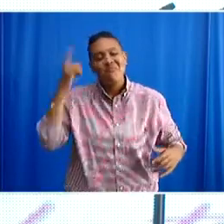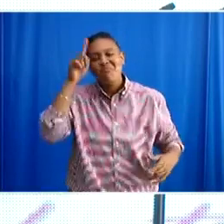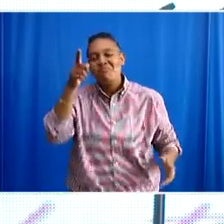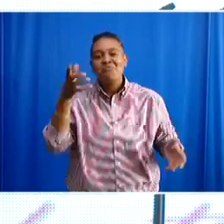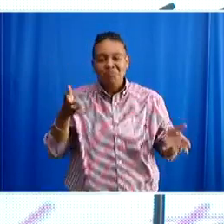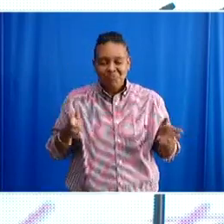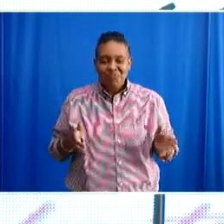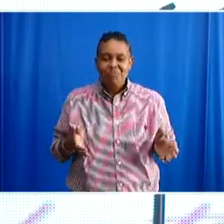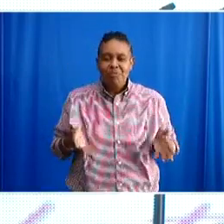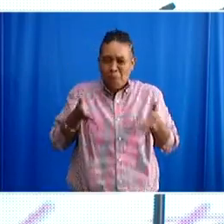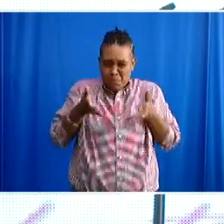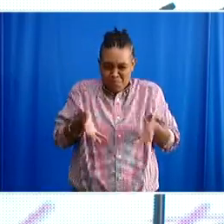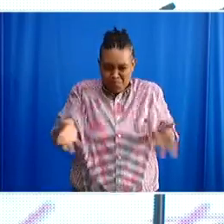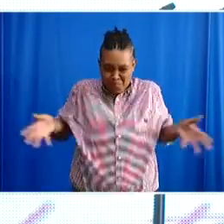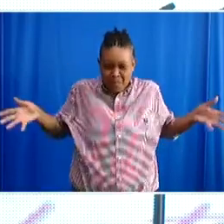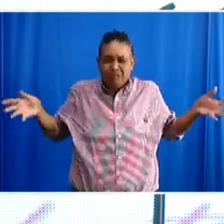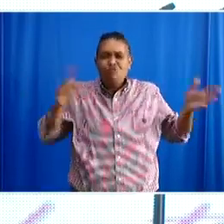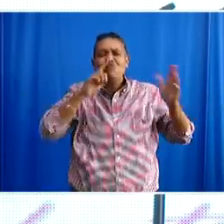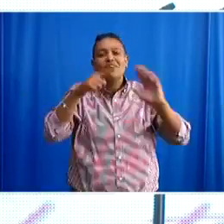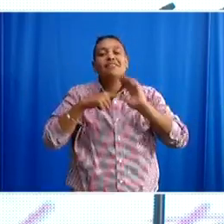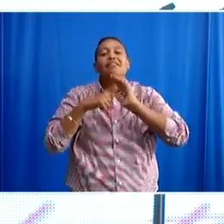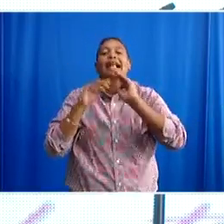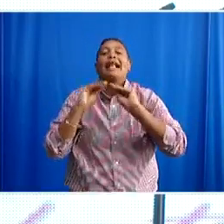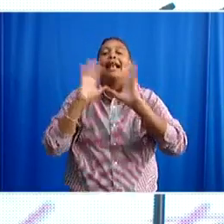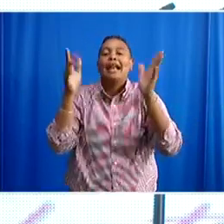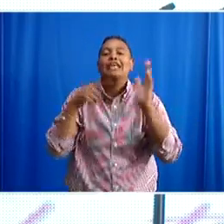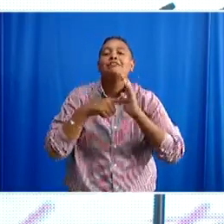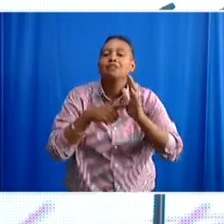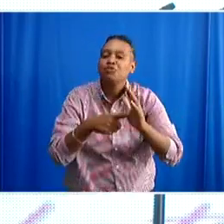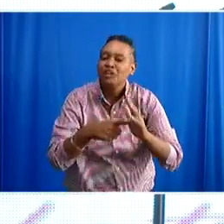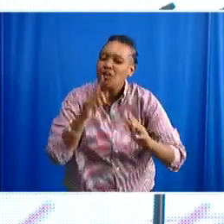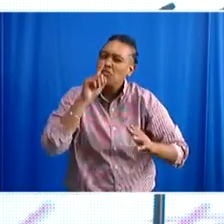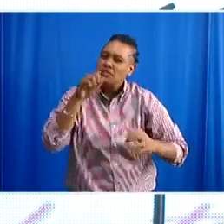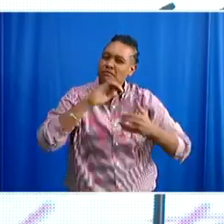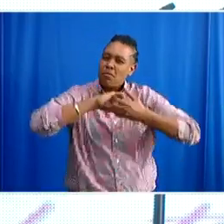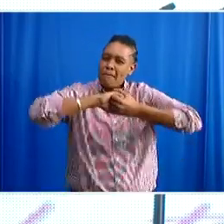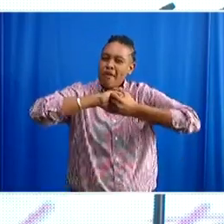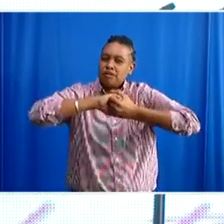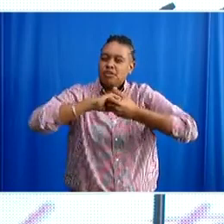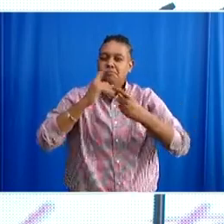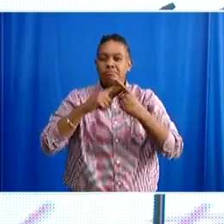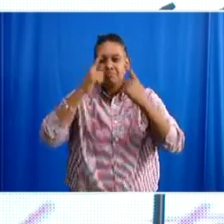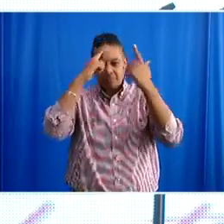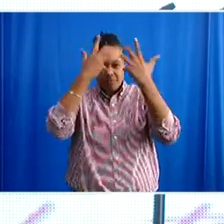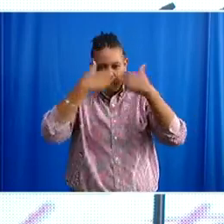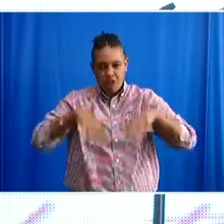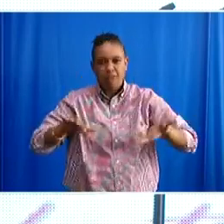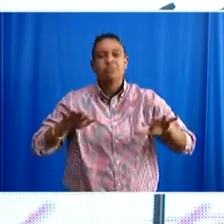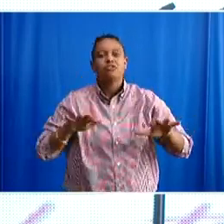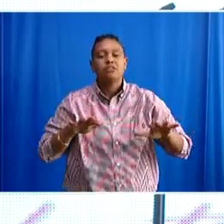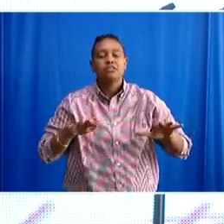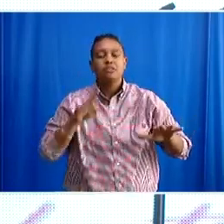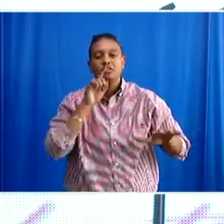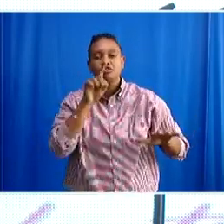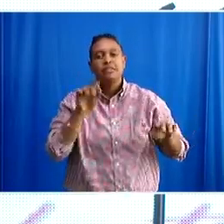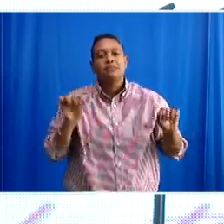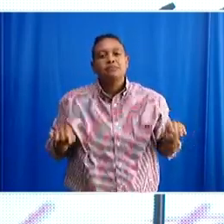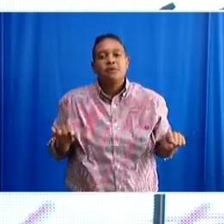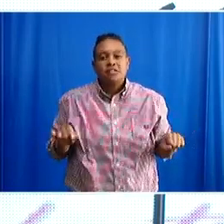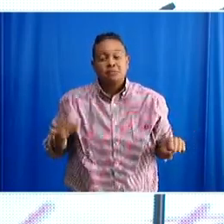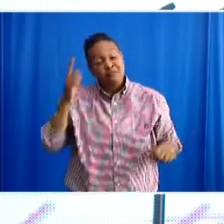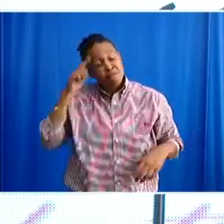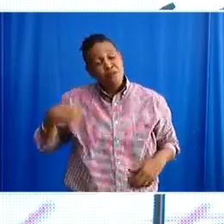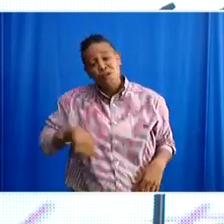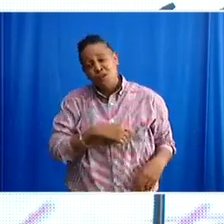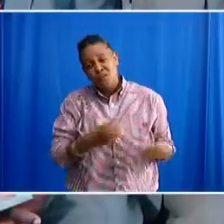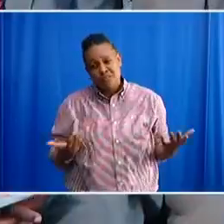presence, it is a clear demonstration of the partnership and collaboration that is possible for